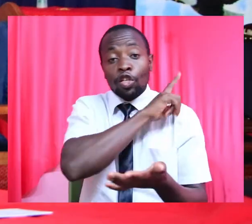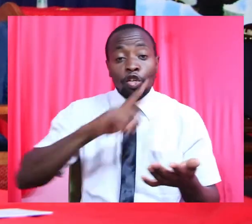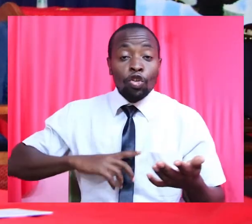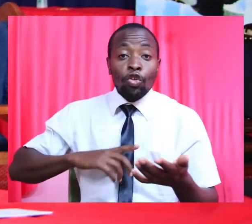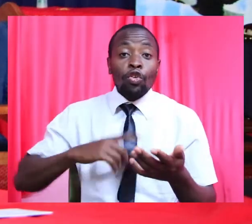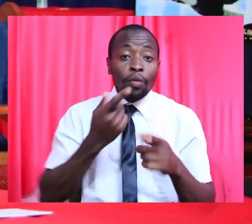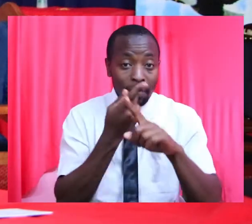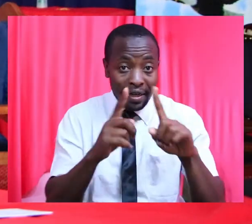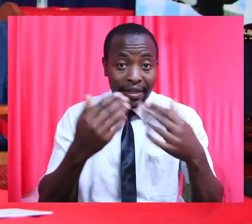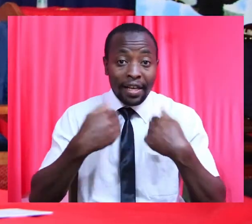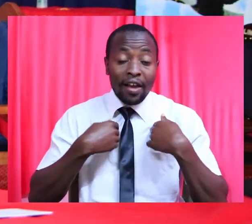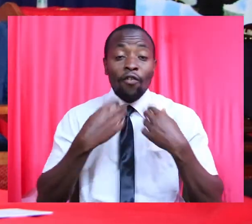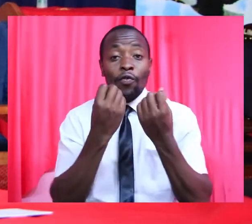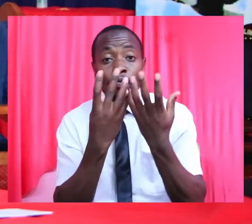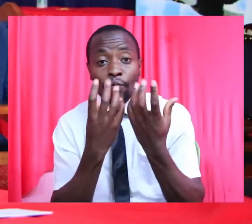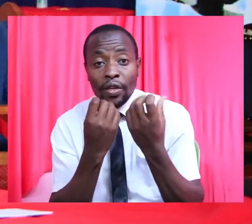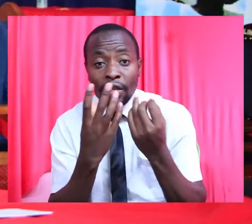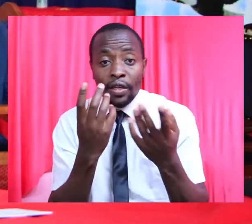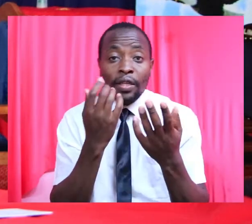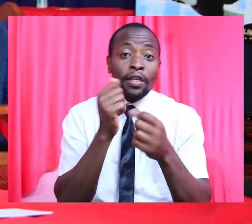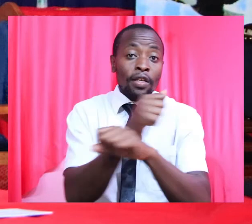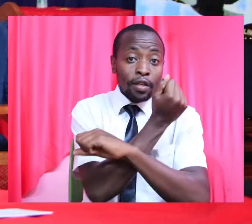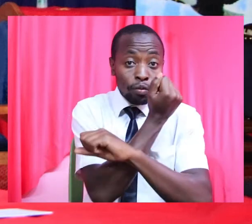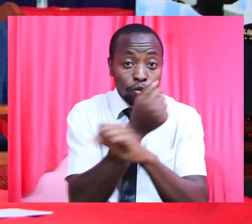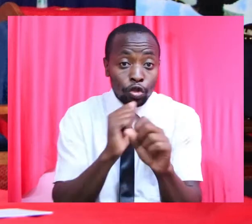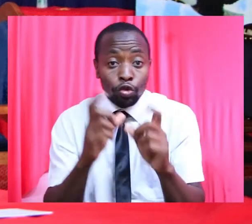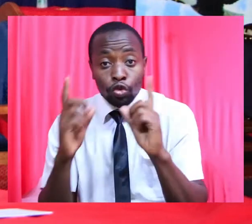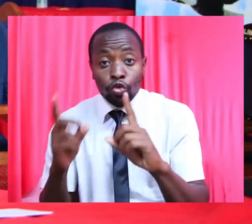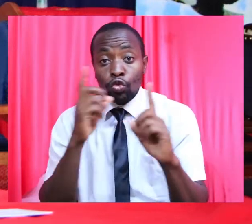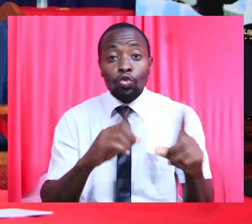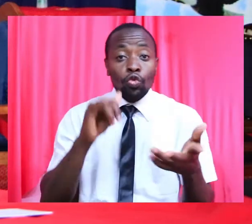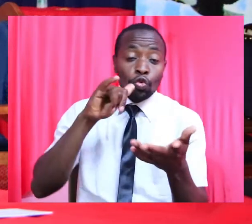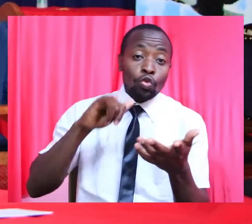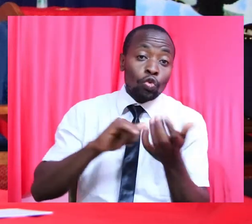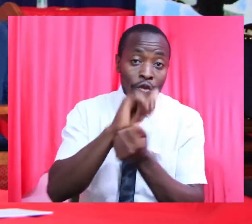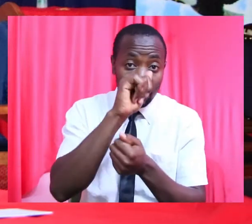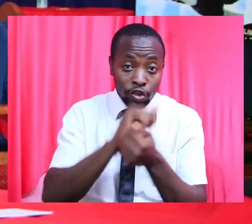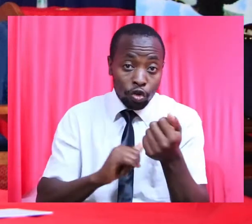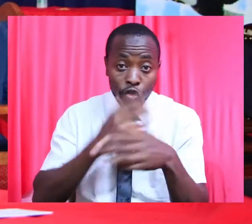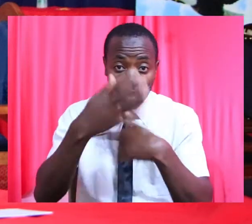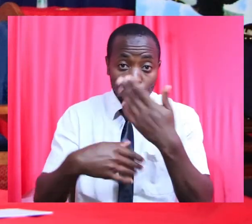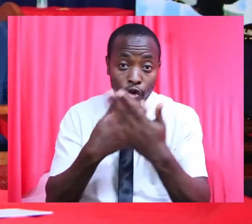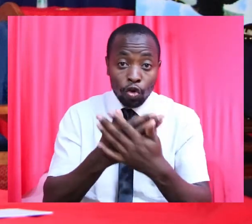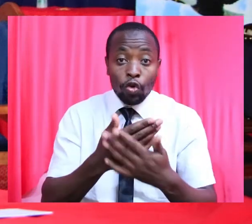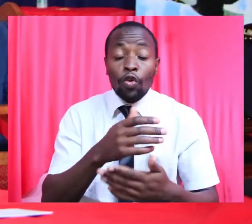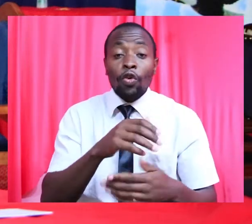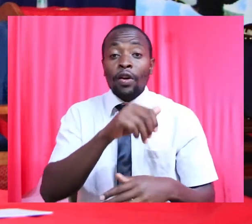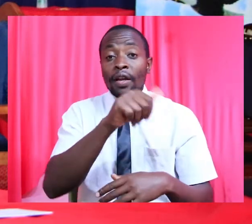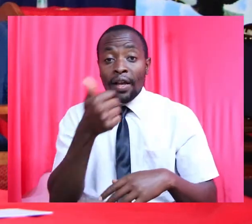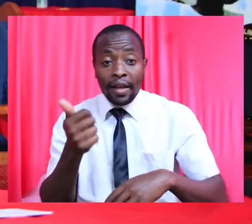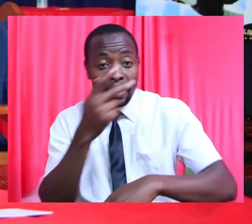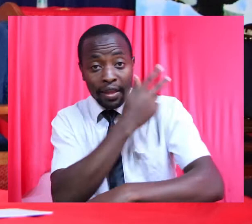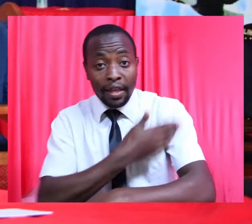devoured much, it could not devour all. And some ribs stuck in the teeth of